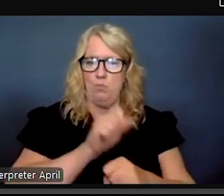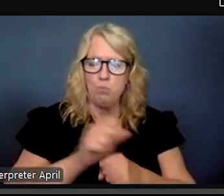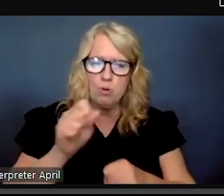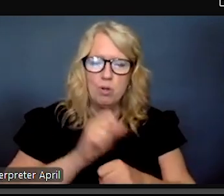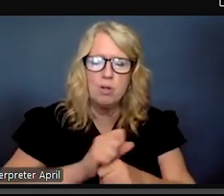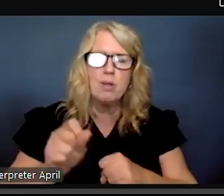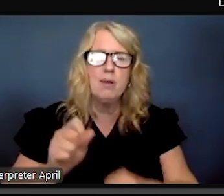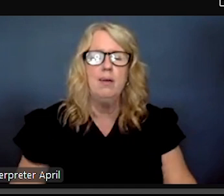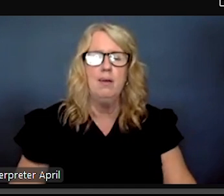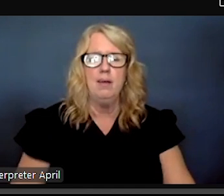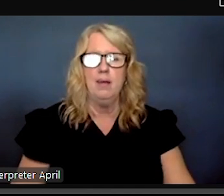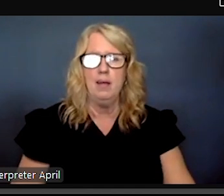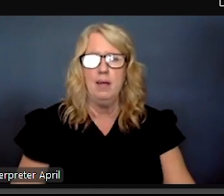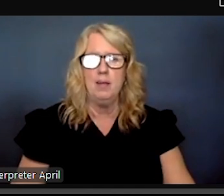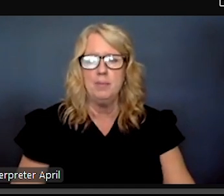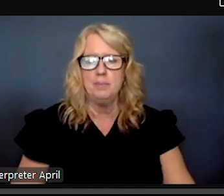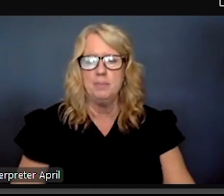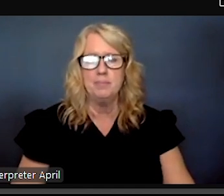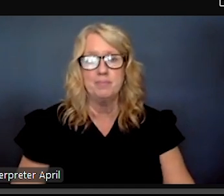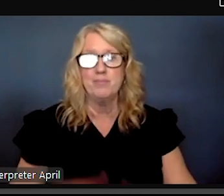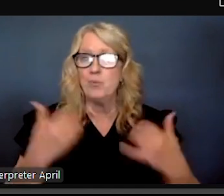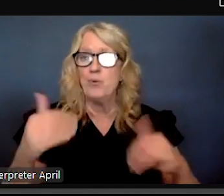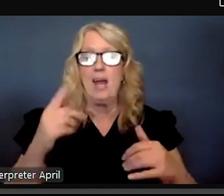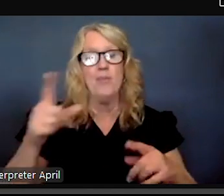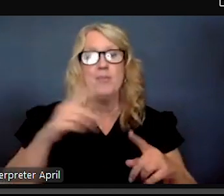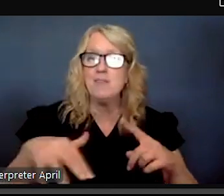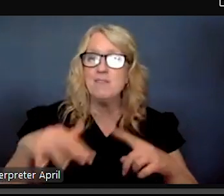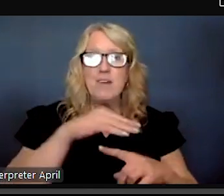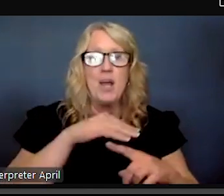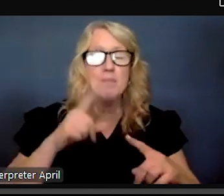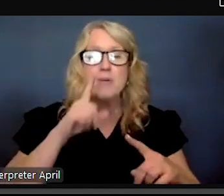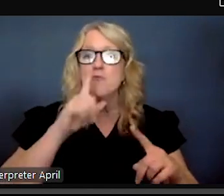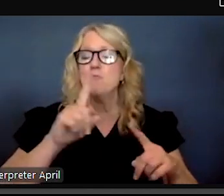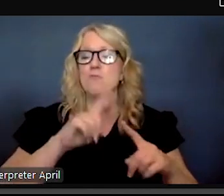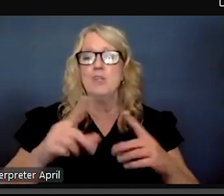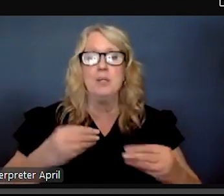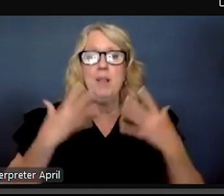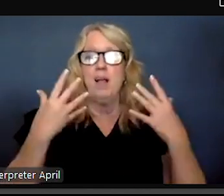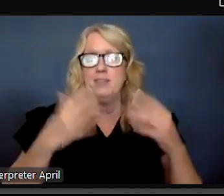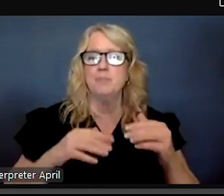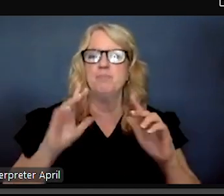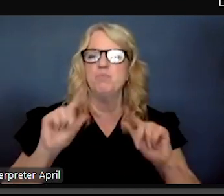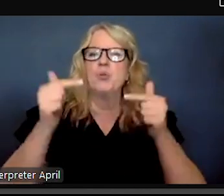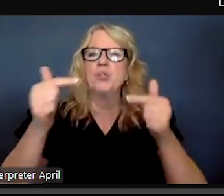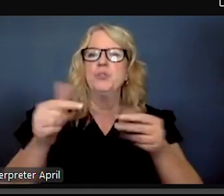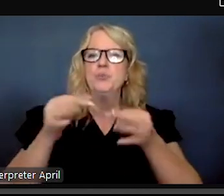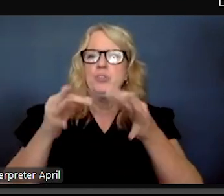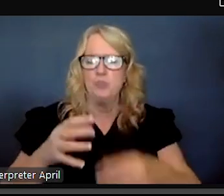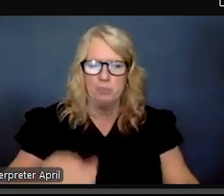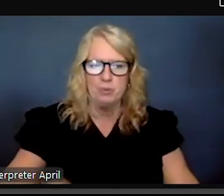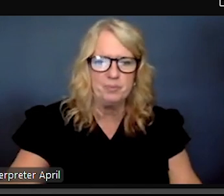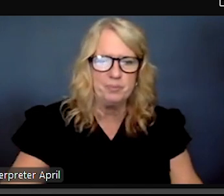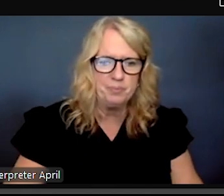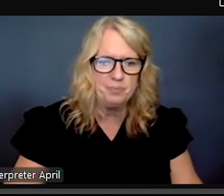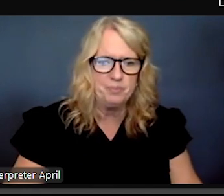and the environment just really blossom. Go ahead to the next slide.